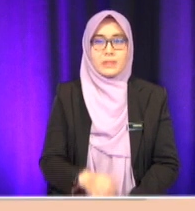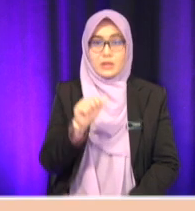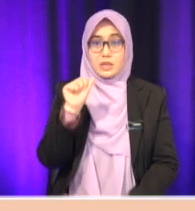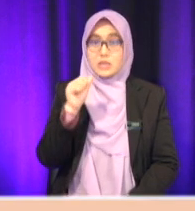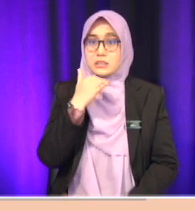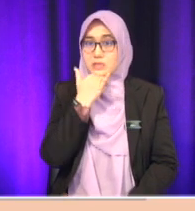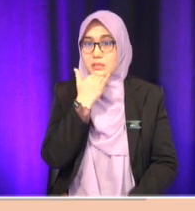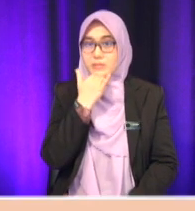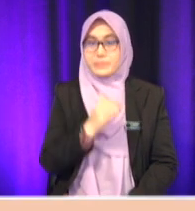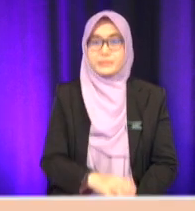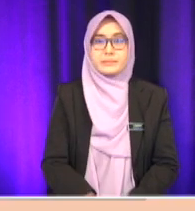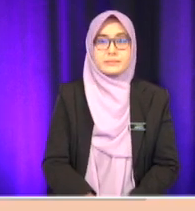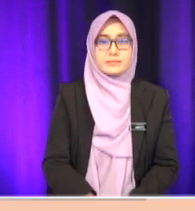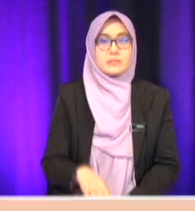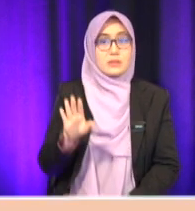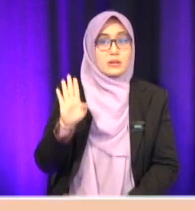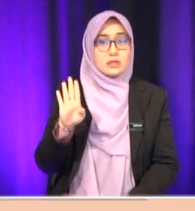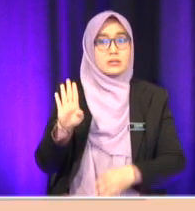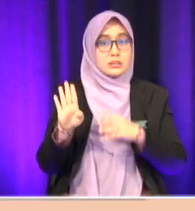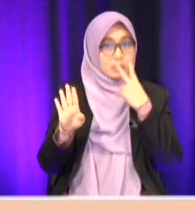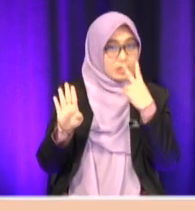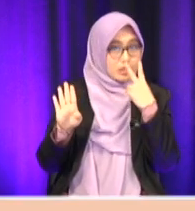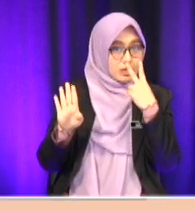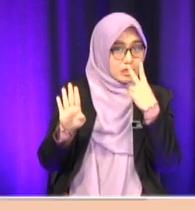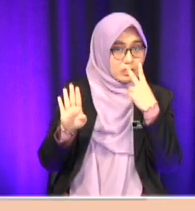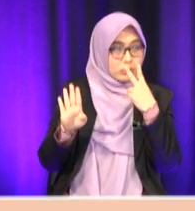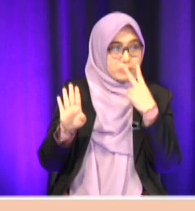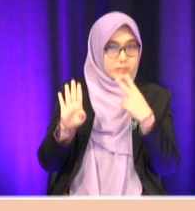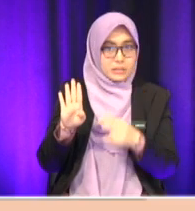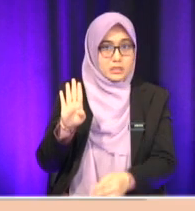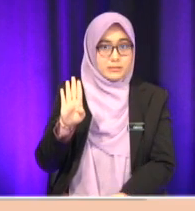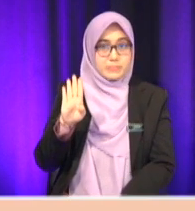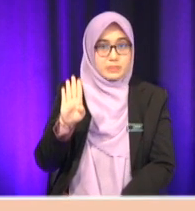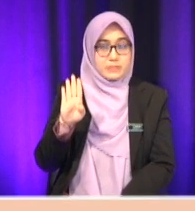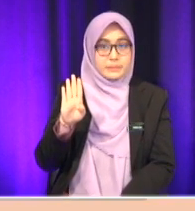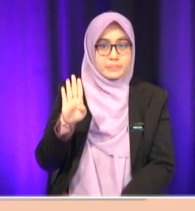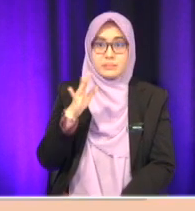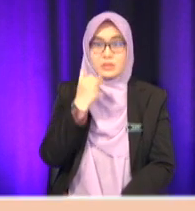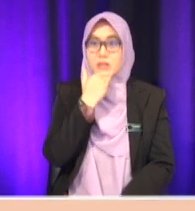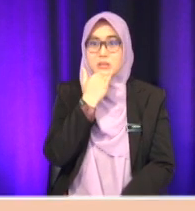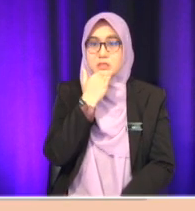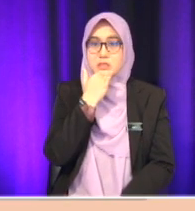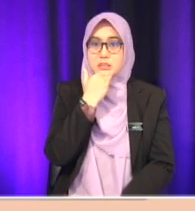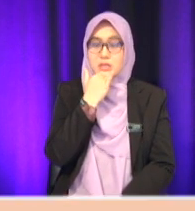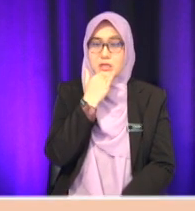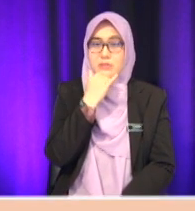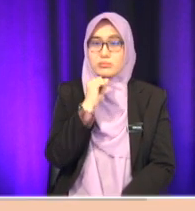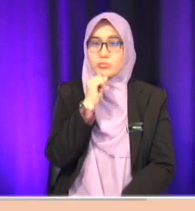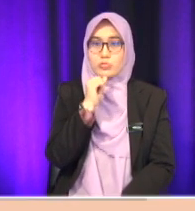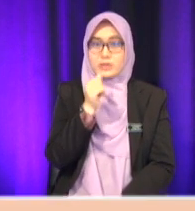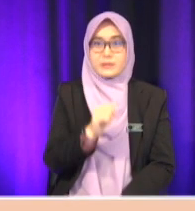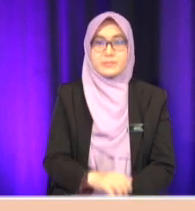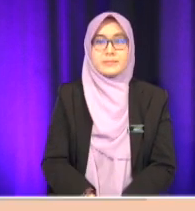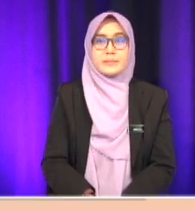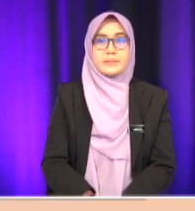She was conscious of the way she looked when she was cooking. That's not the answer as well. You see here? What is it? Yeah. She was